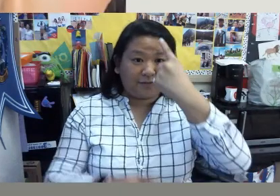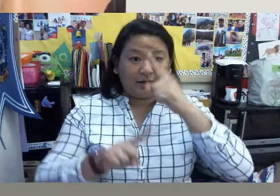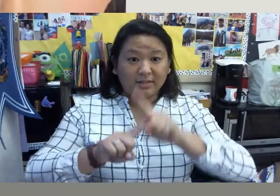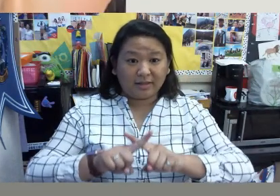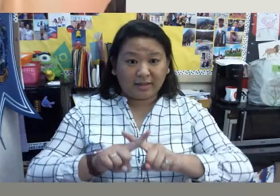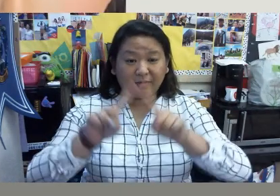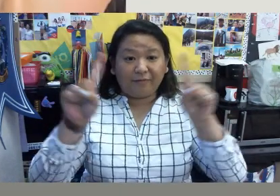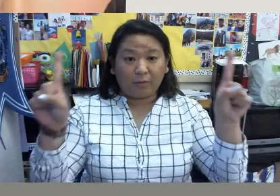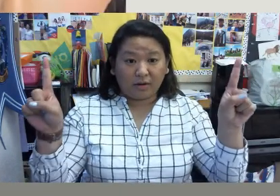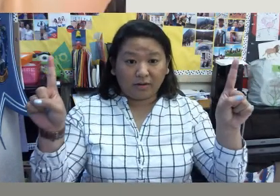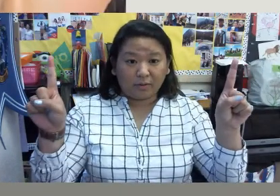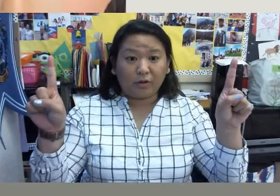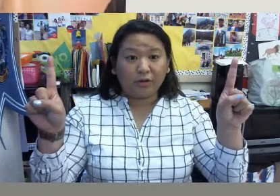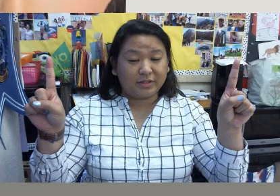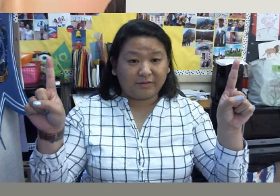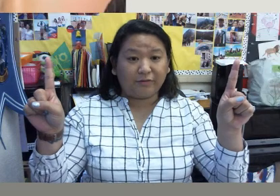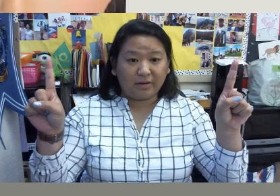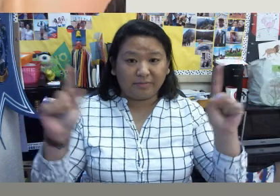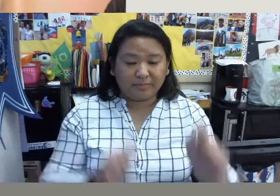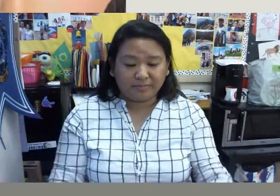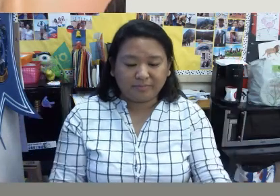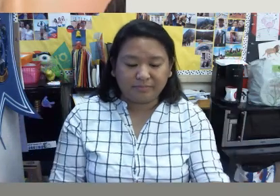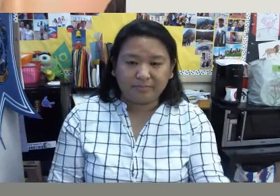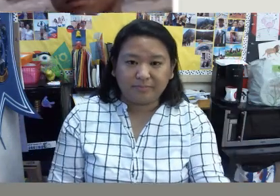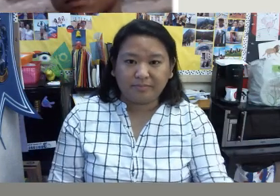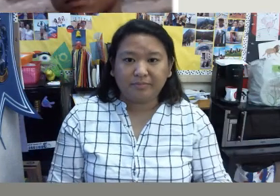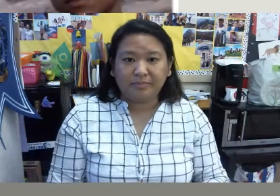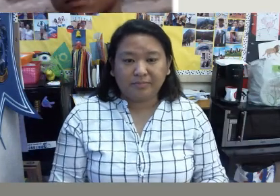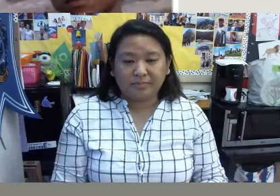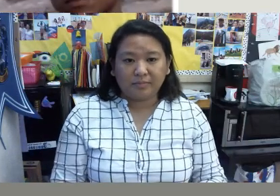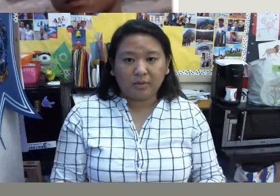Looks different than before, or looks different.